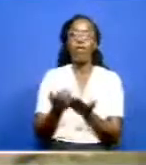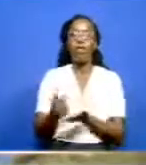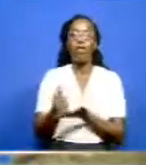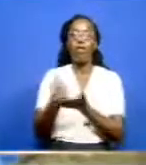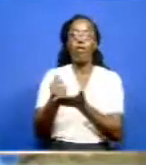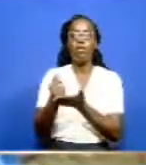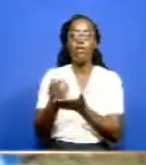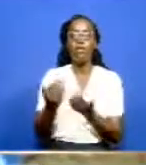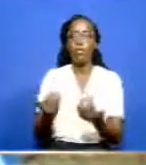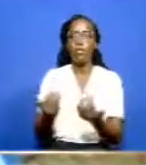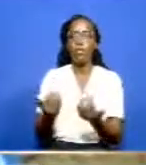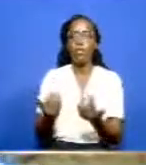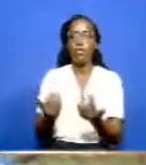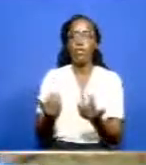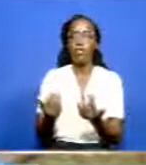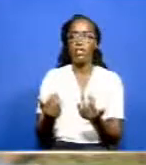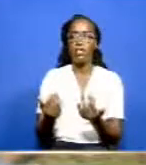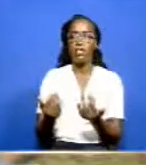Sasa watoto kufika